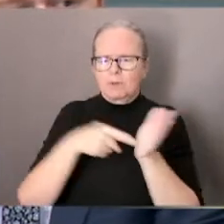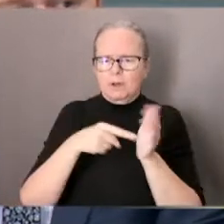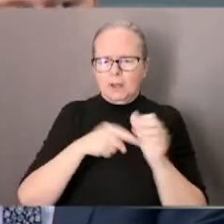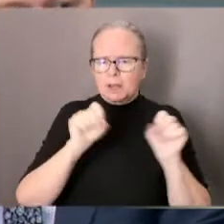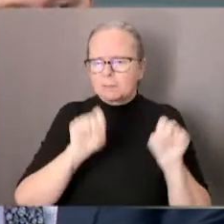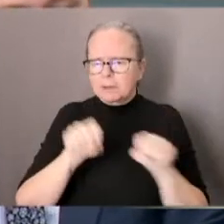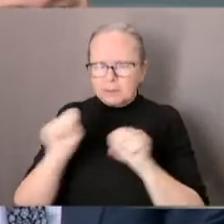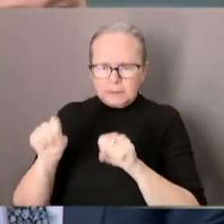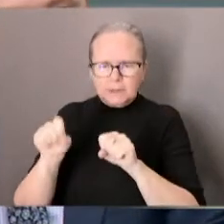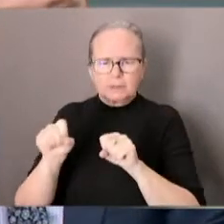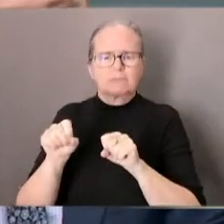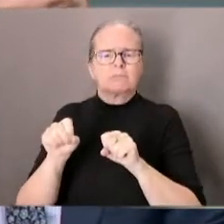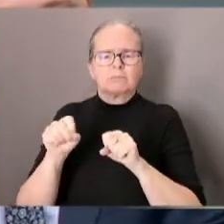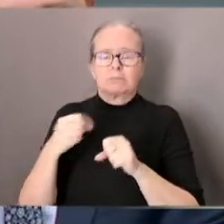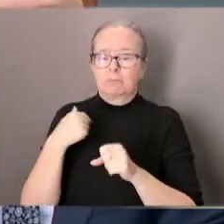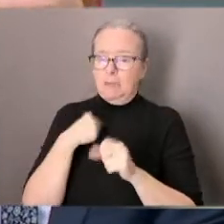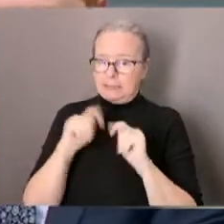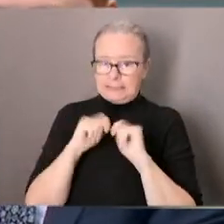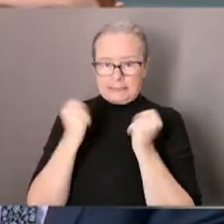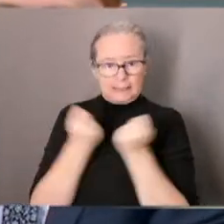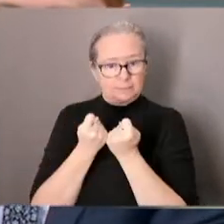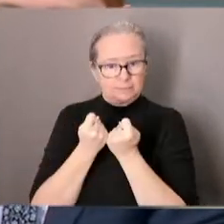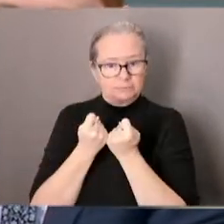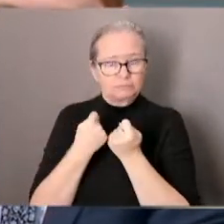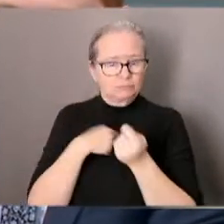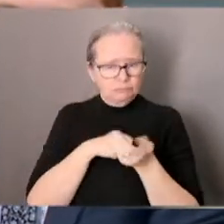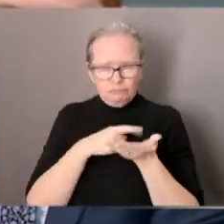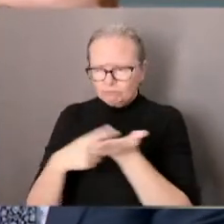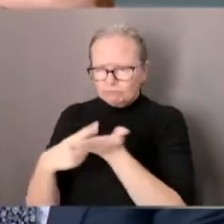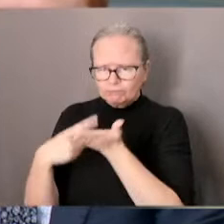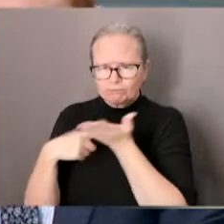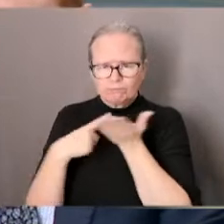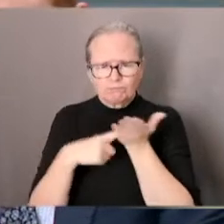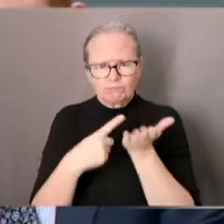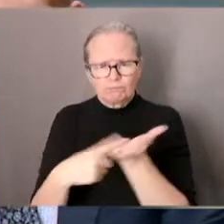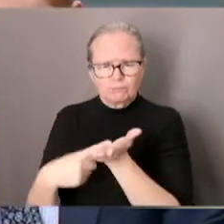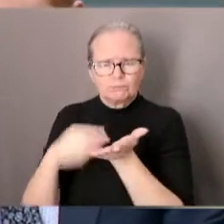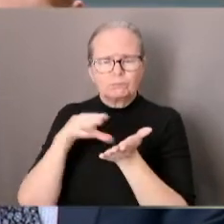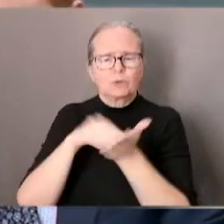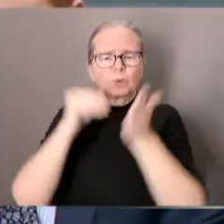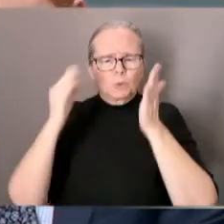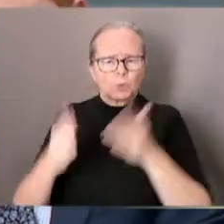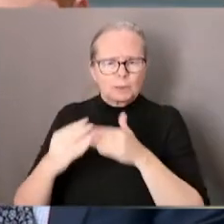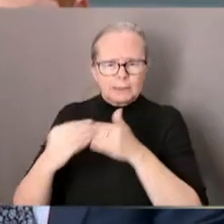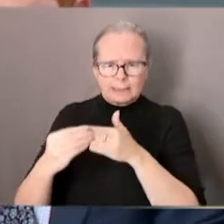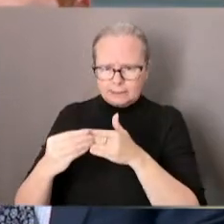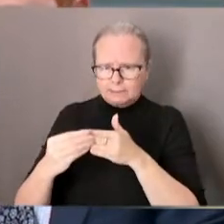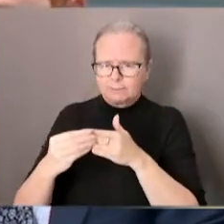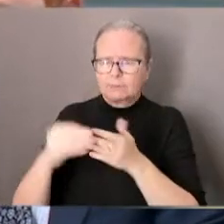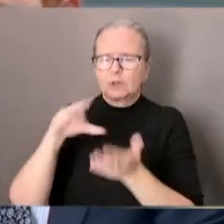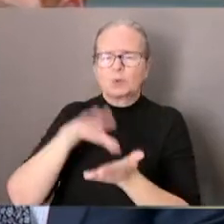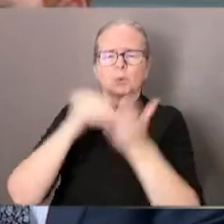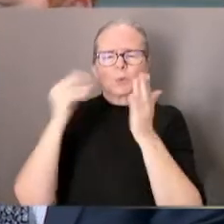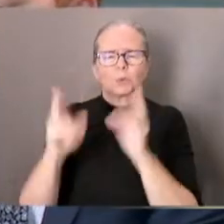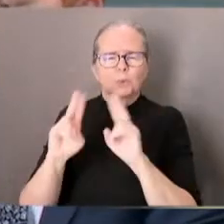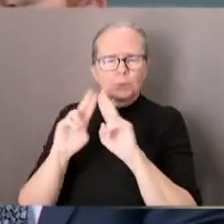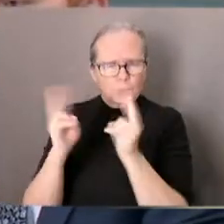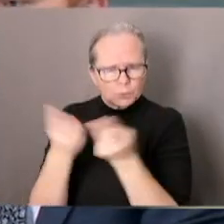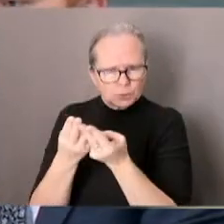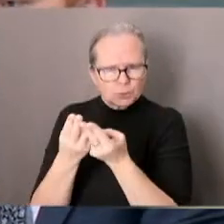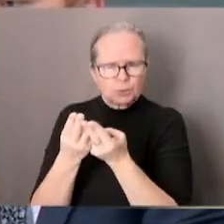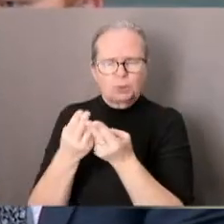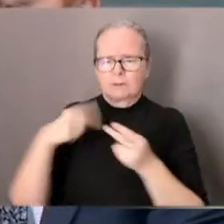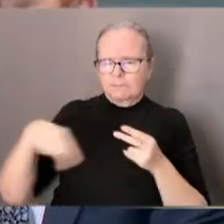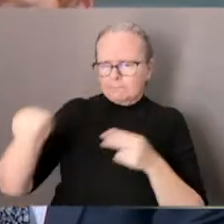are speaking very closely with student leaders to get a better understanding of some of their challenges and get a better understanding as